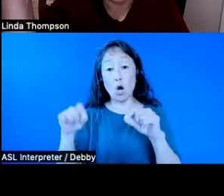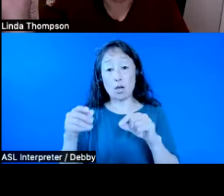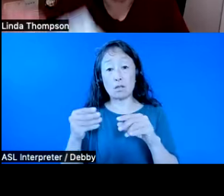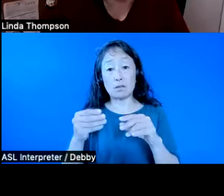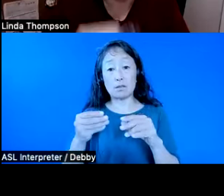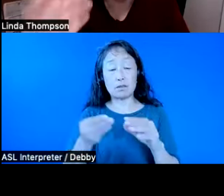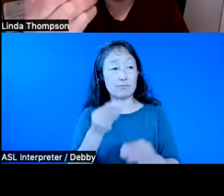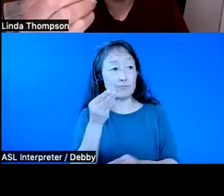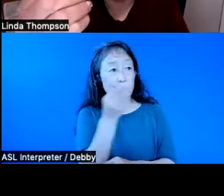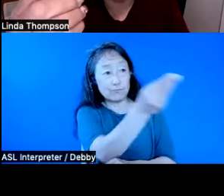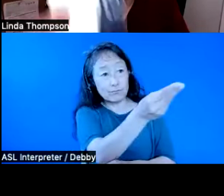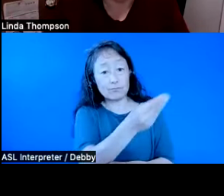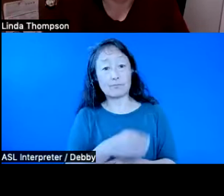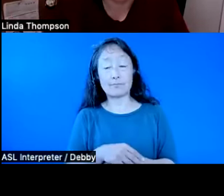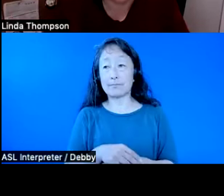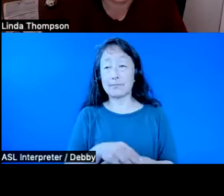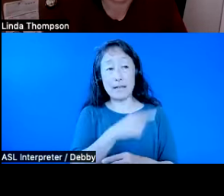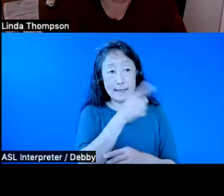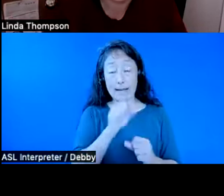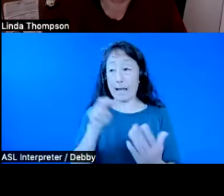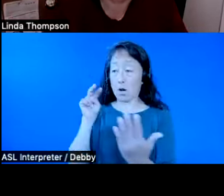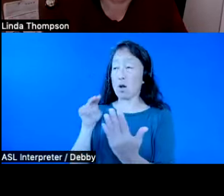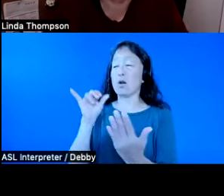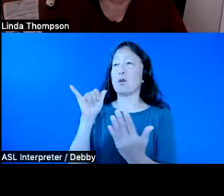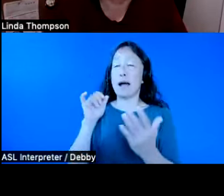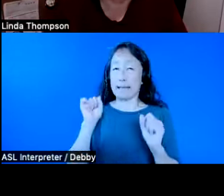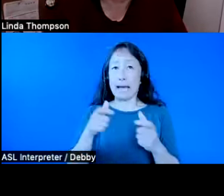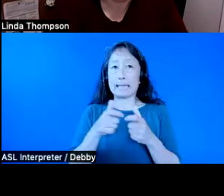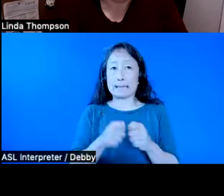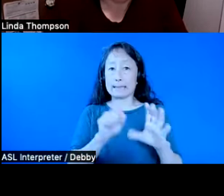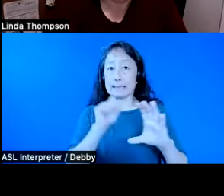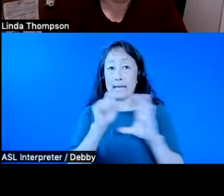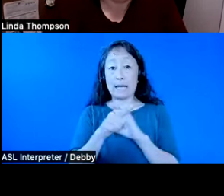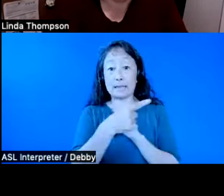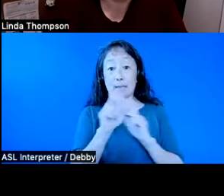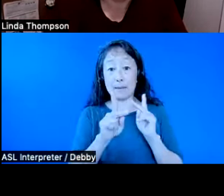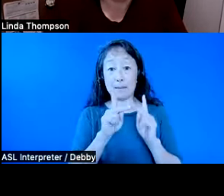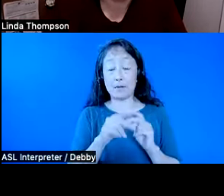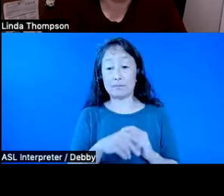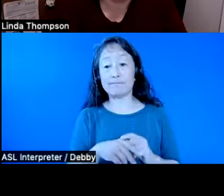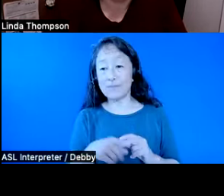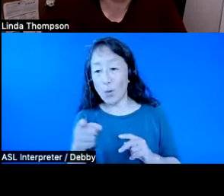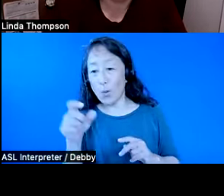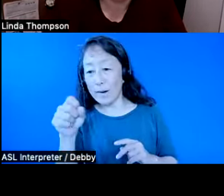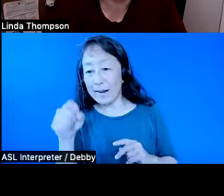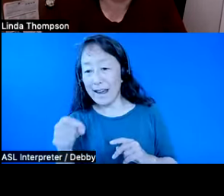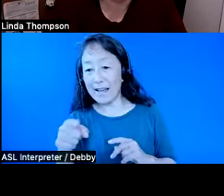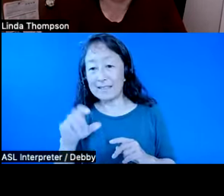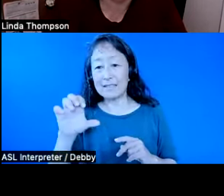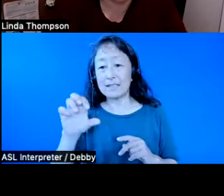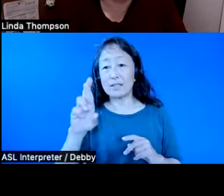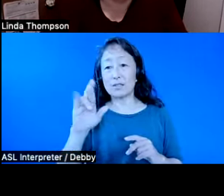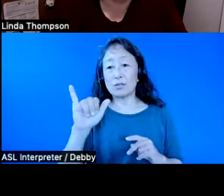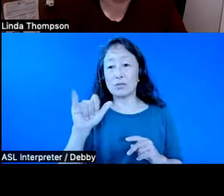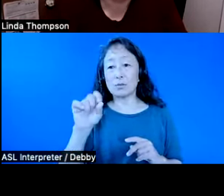look at and to see, oh, okay, so I can text these people. Yeah, she's got a lot of information there in